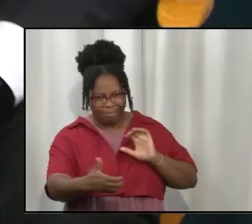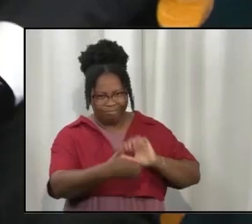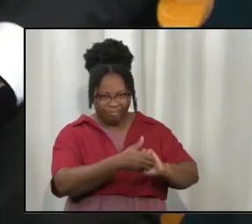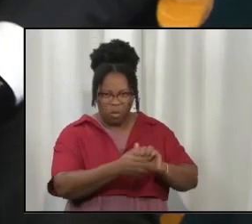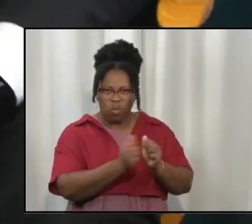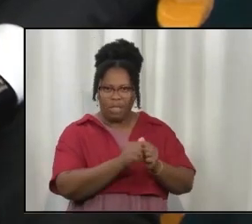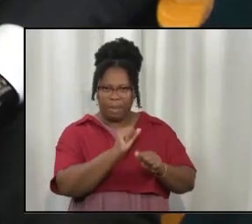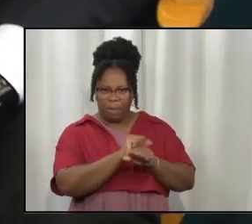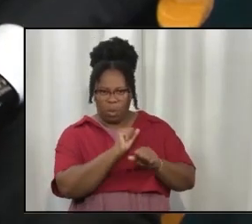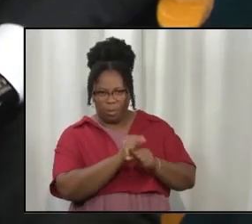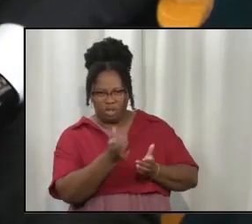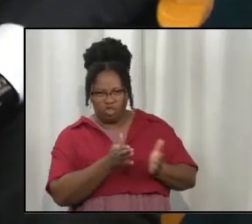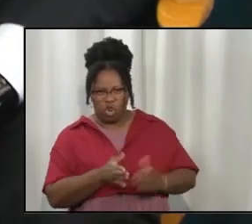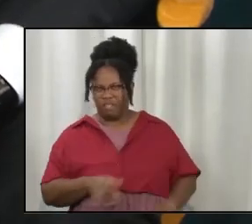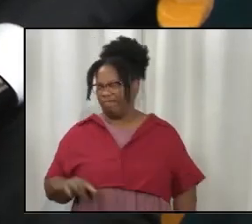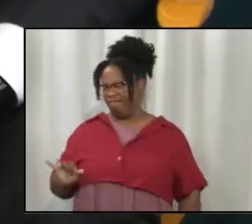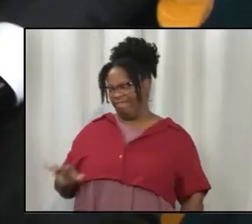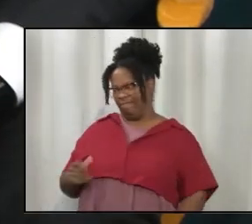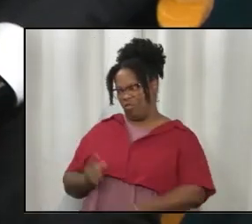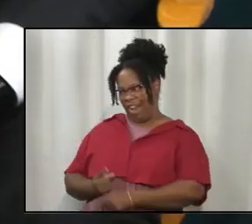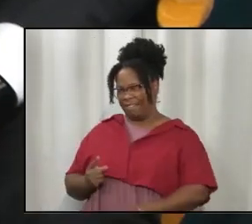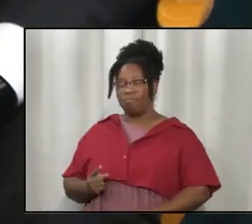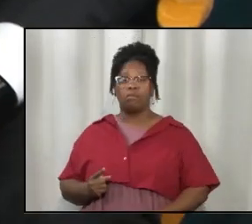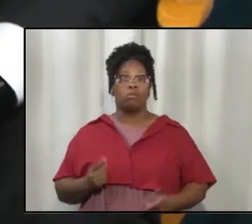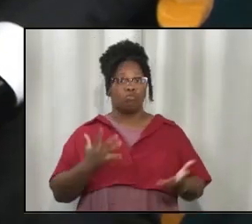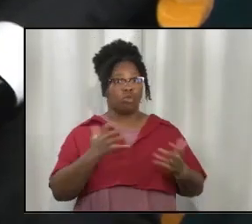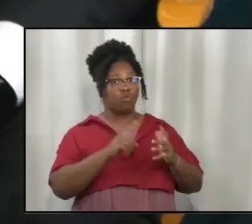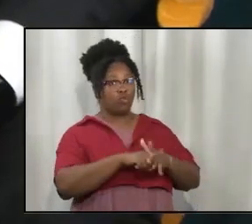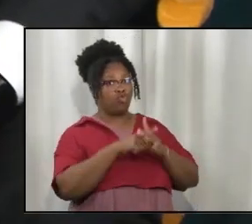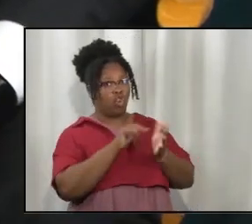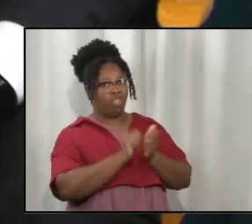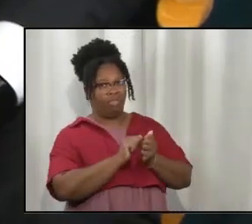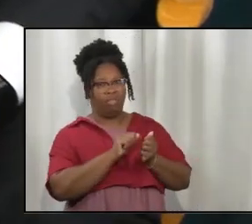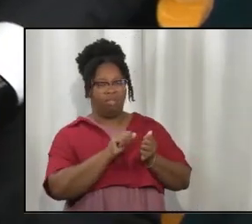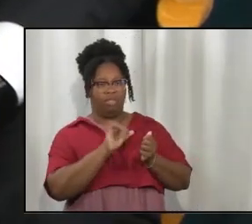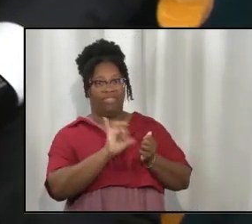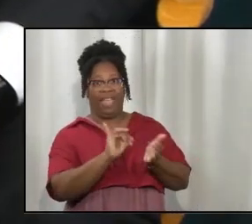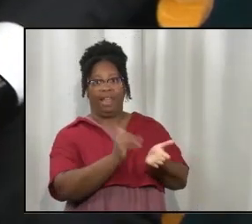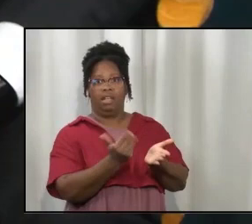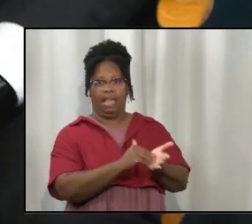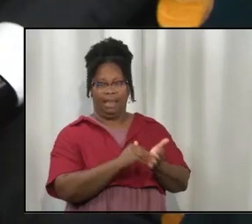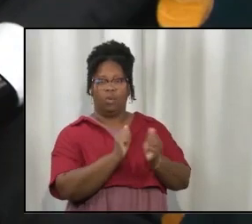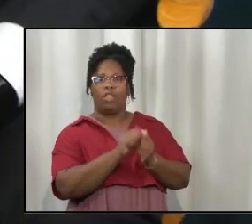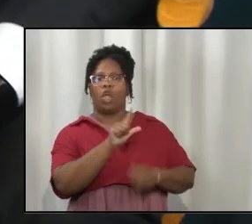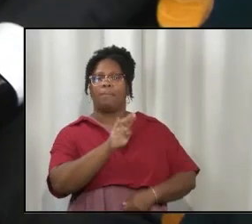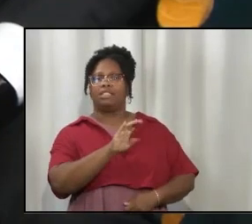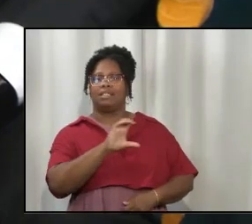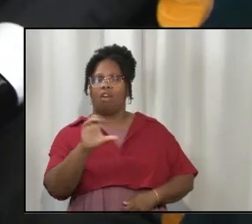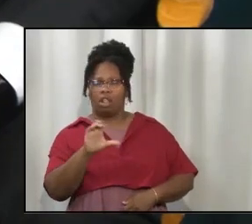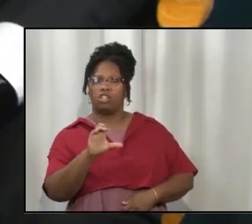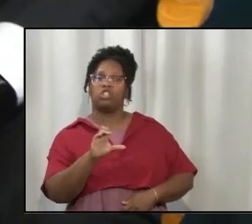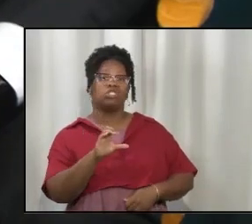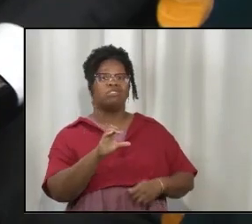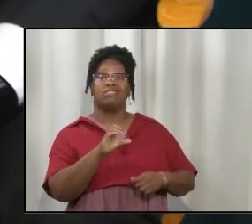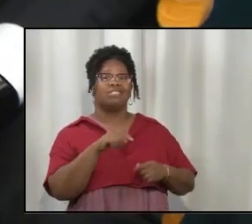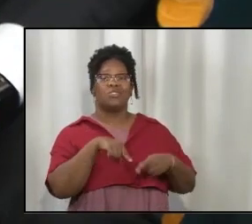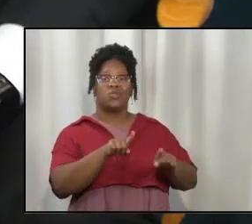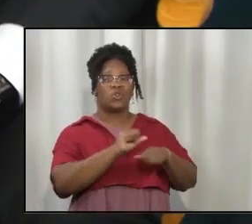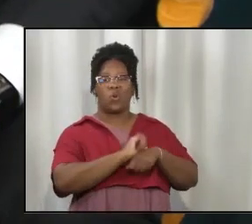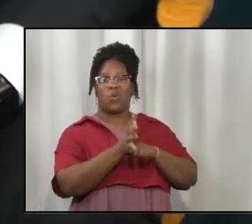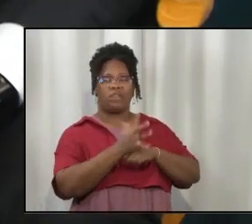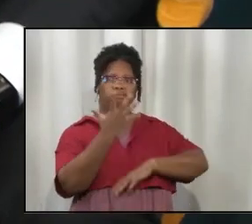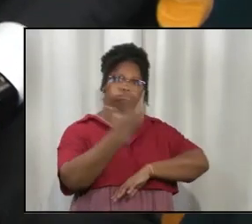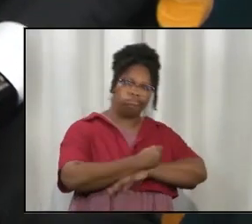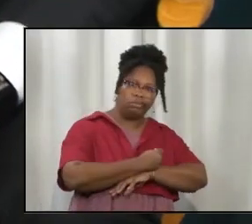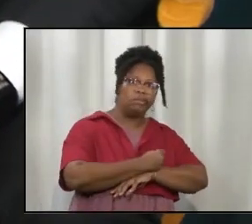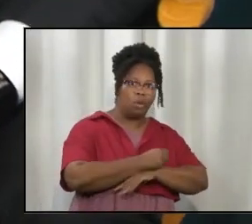services. We're looking to restart that, by the way, with Long Beach City College. It paused during COVID, but we're going to start it with a new partner, and I think it's going to be better than